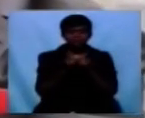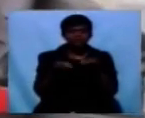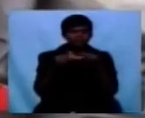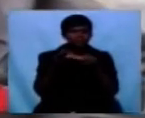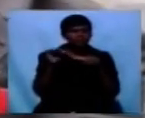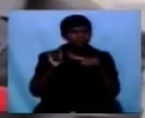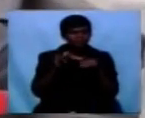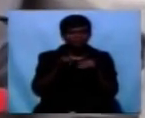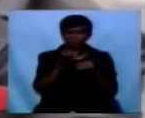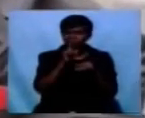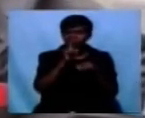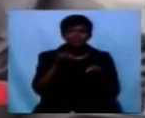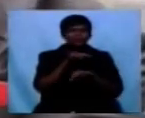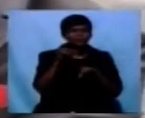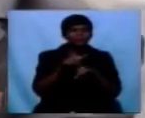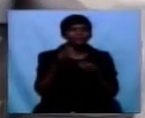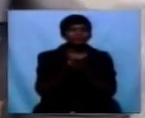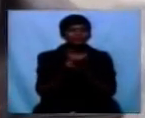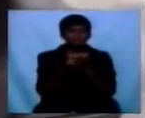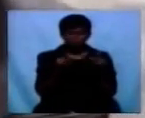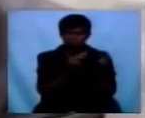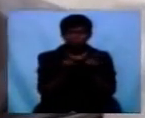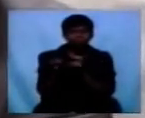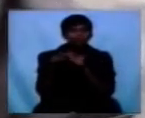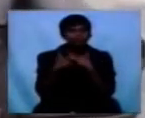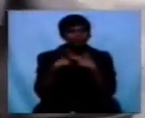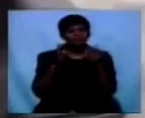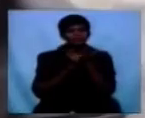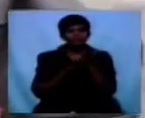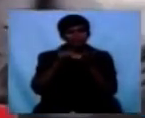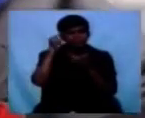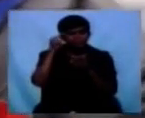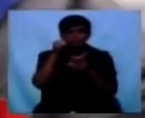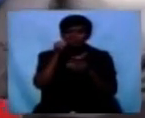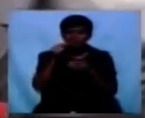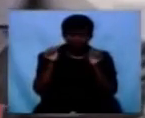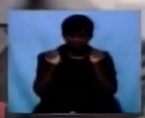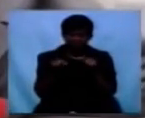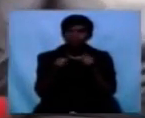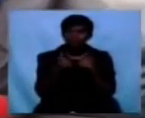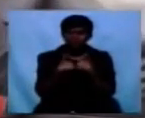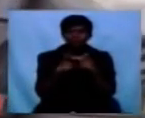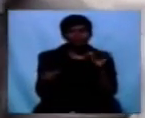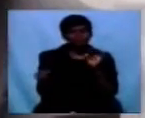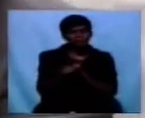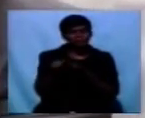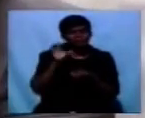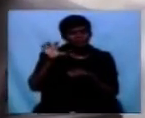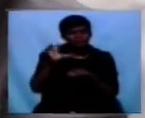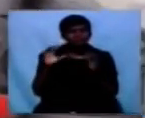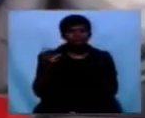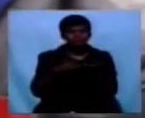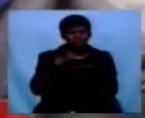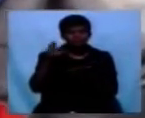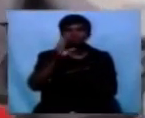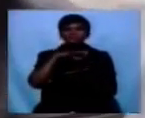leverage on a national treasure. There is also a school of thought to say, yes, we will be able to empower the private sector to raise enough money for